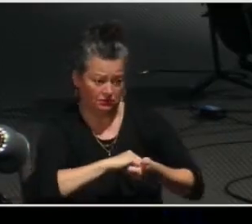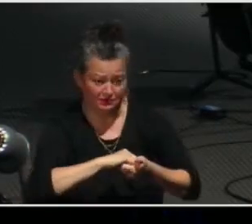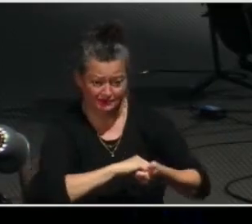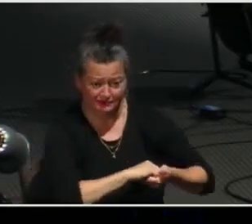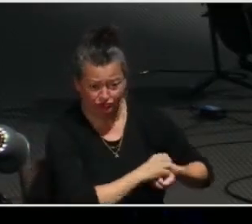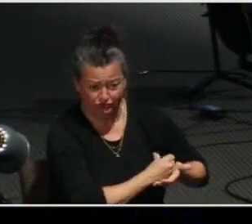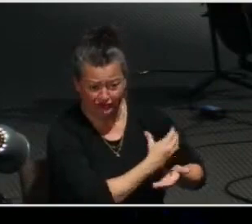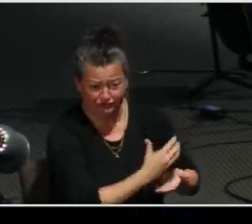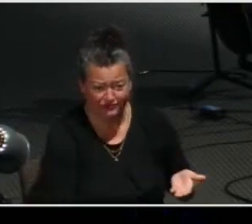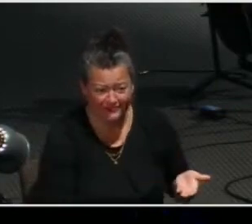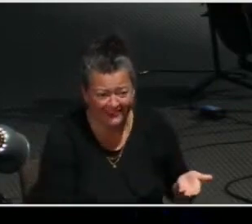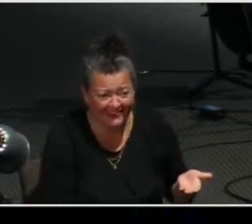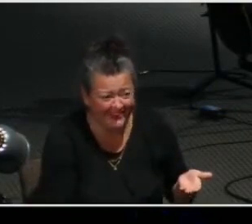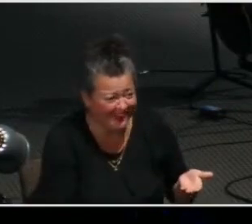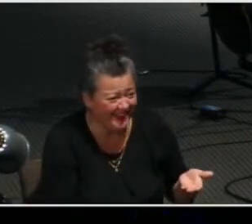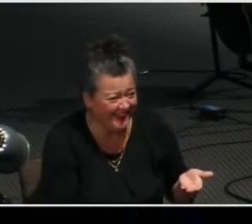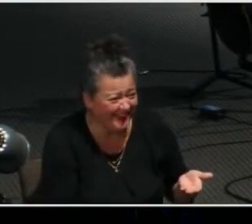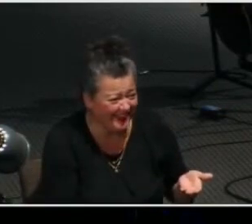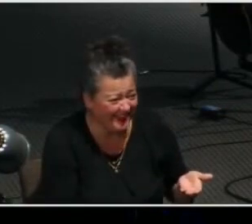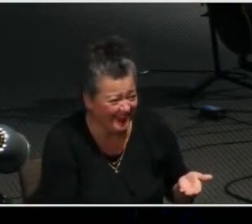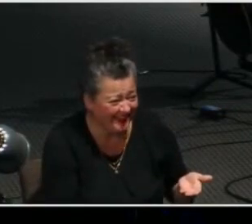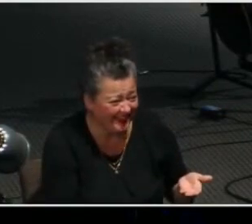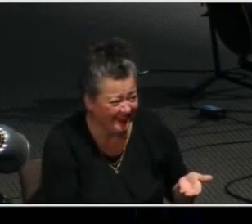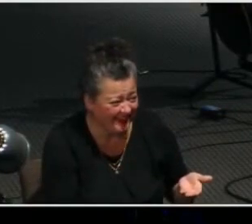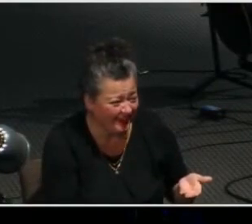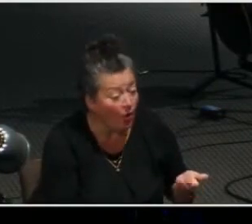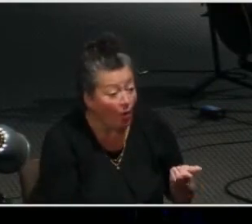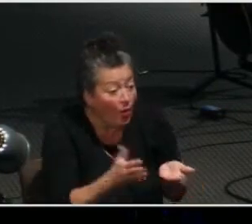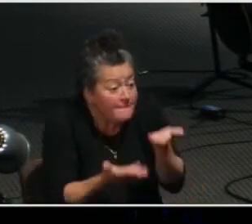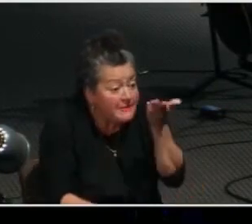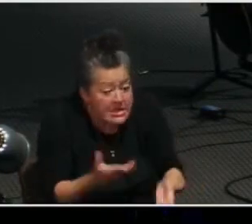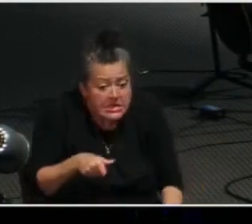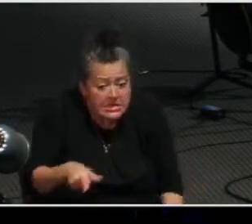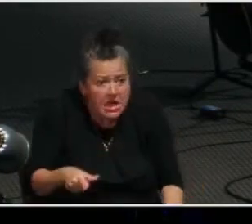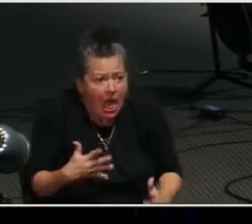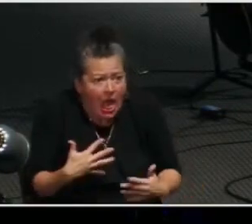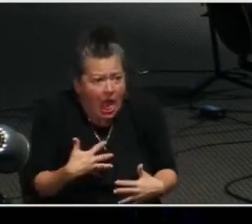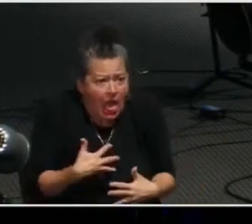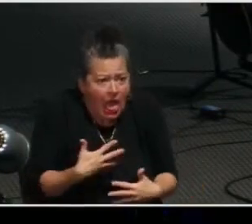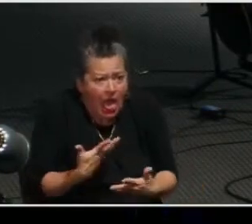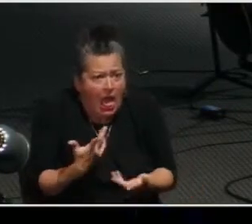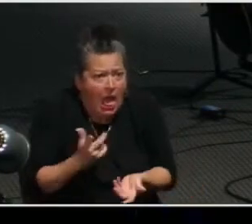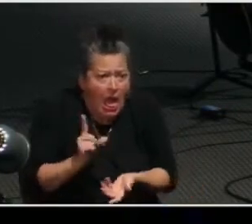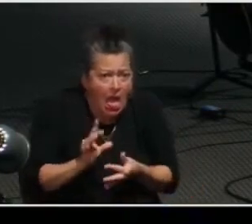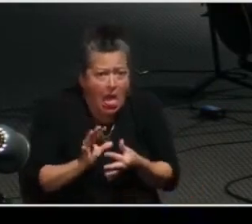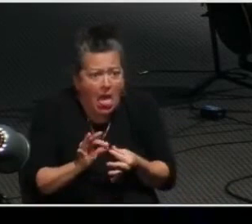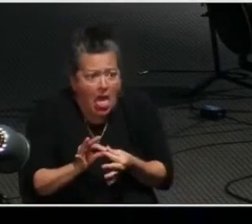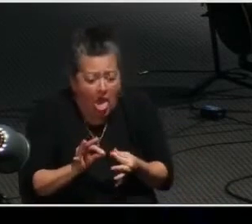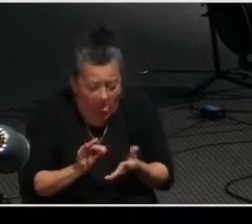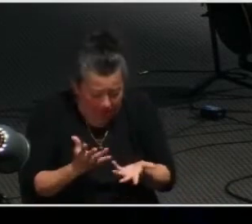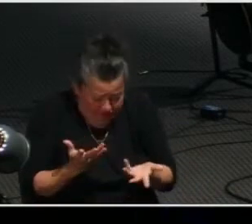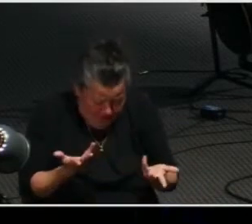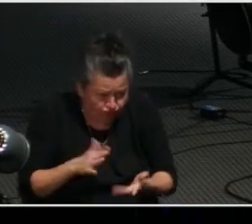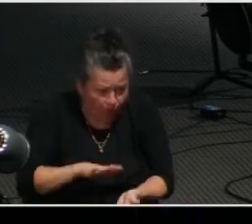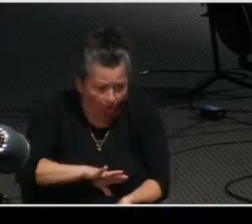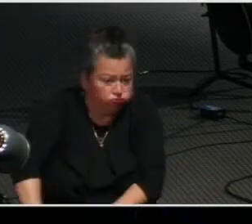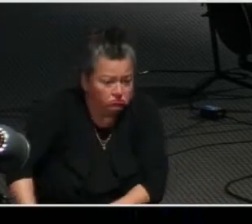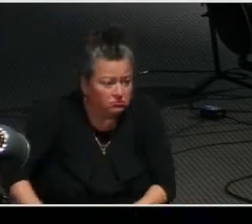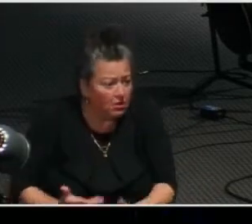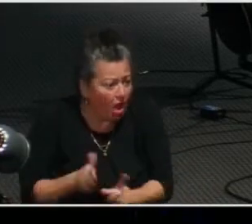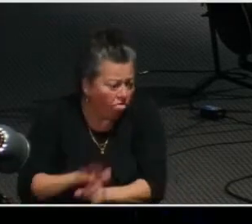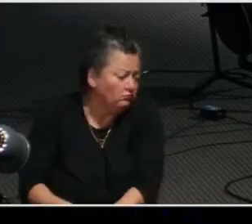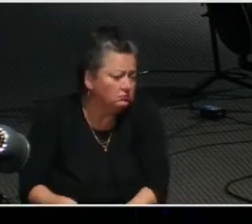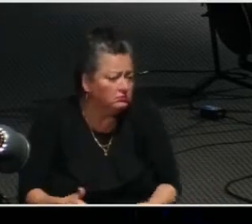energy to put up a fight, so the rich person just bowls him over. So these are the three charges. One,